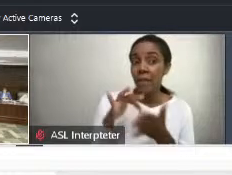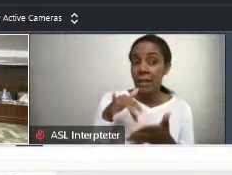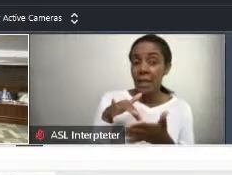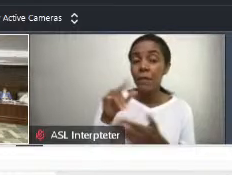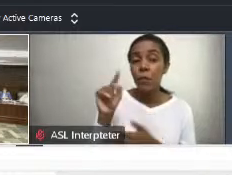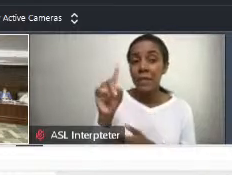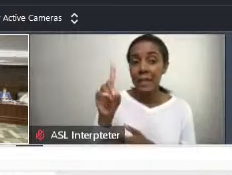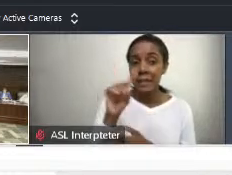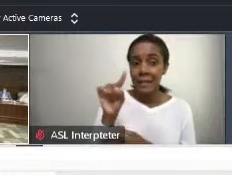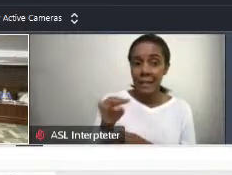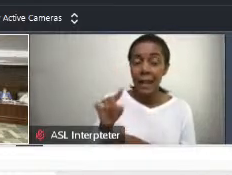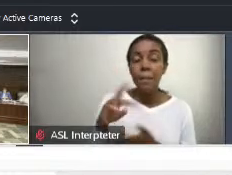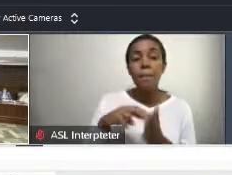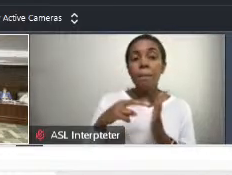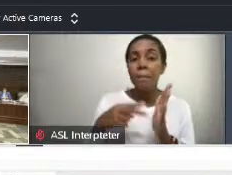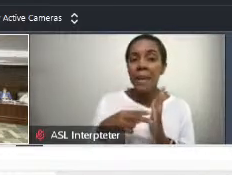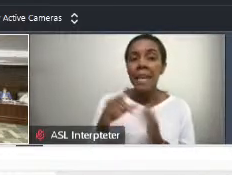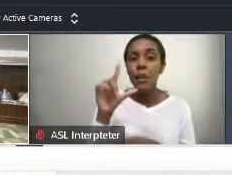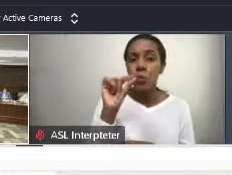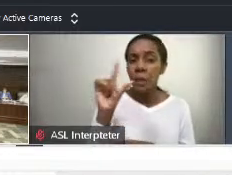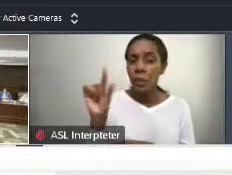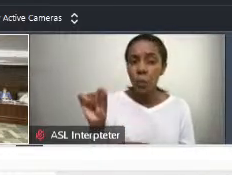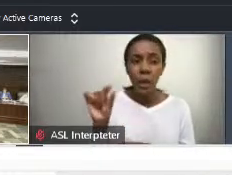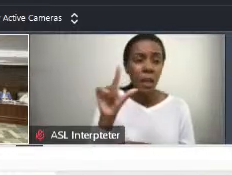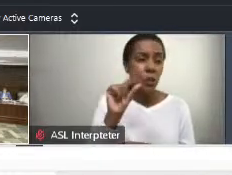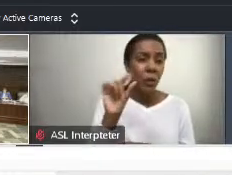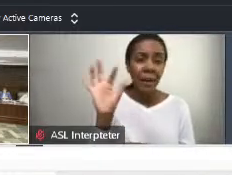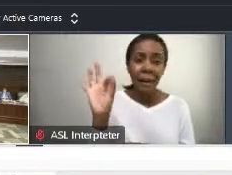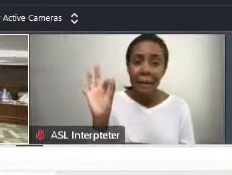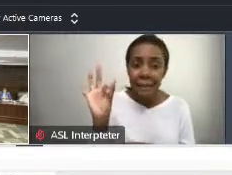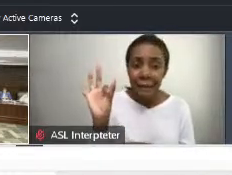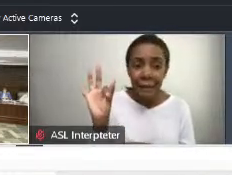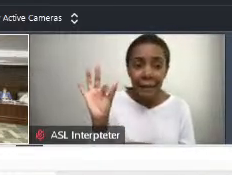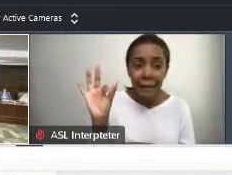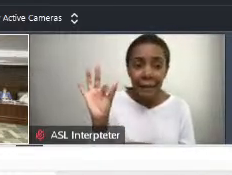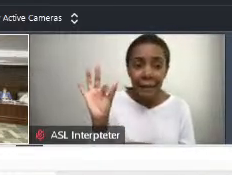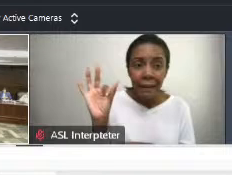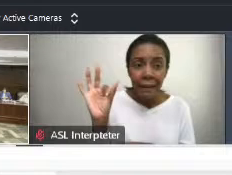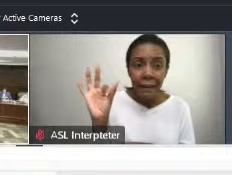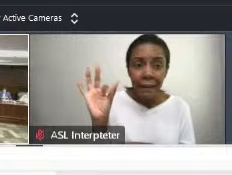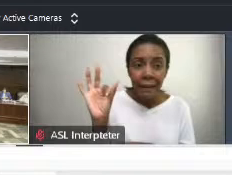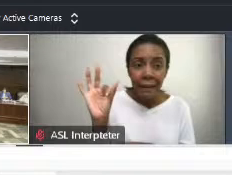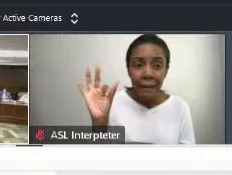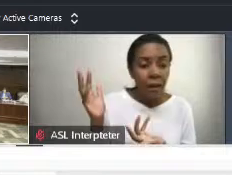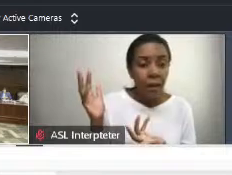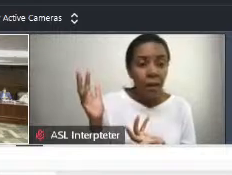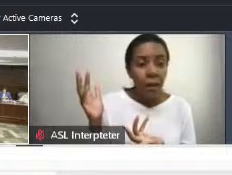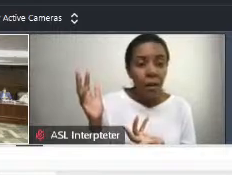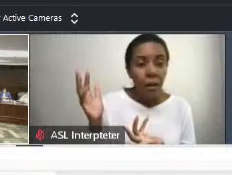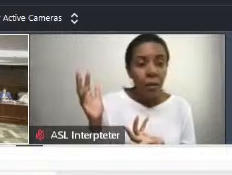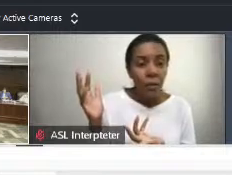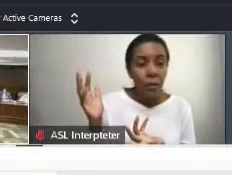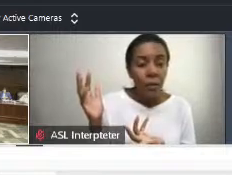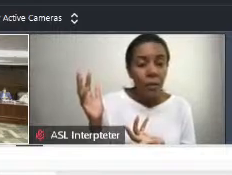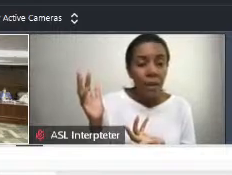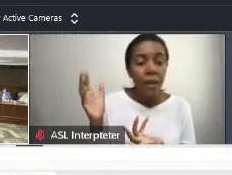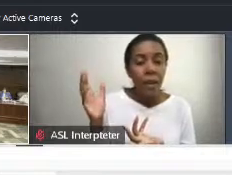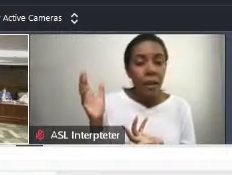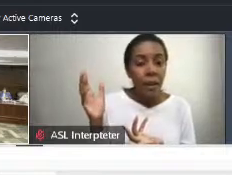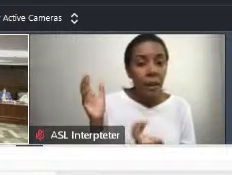TDZ, just meaning 2020, 2019? That was part of the master plan